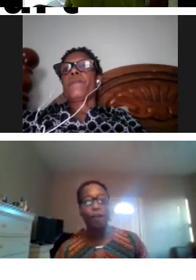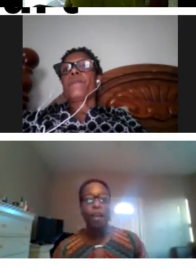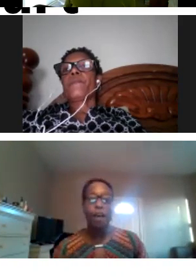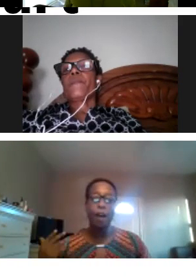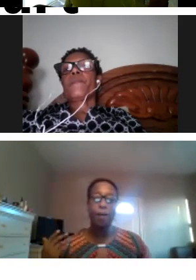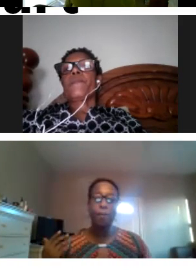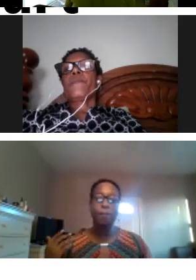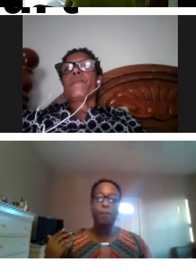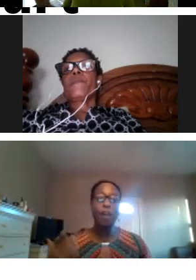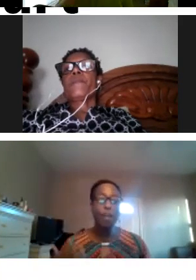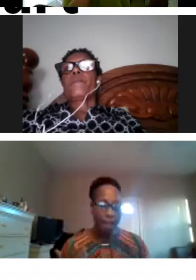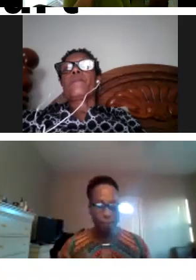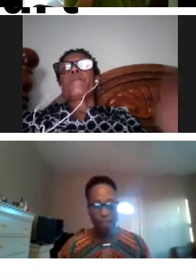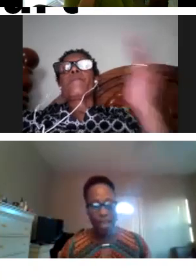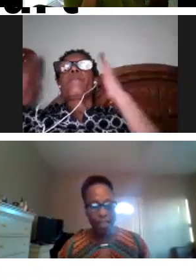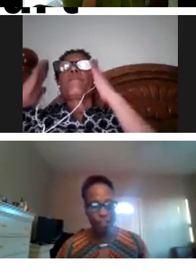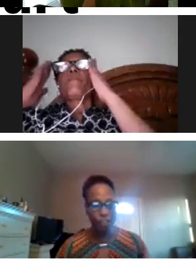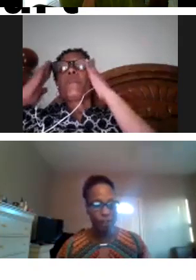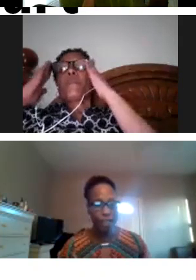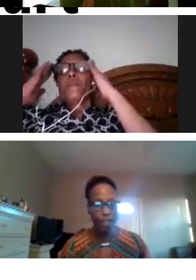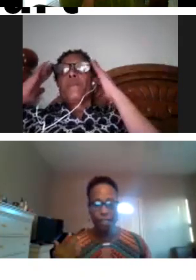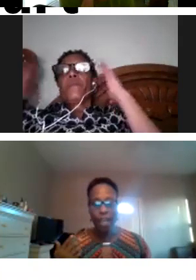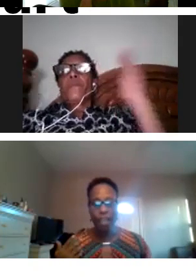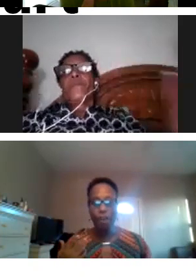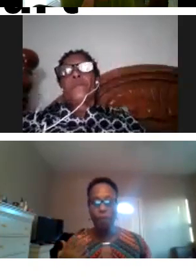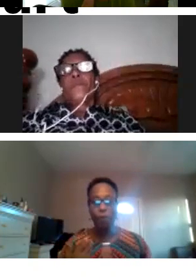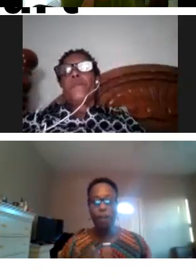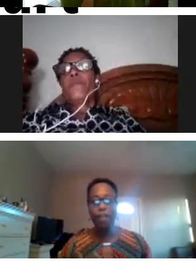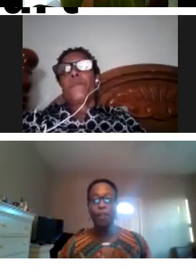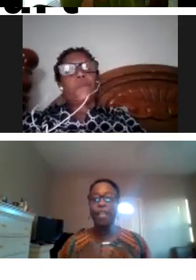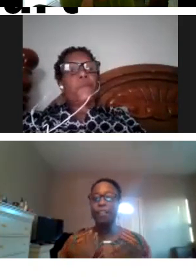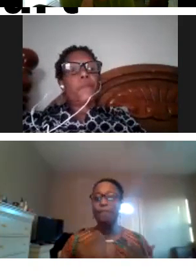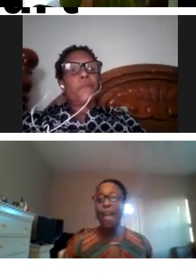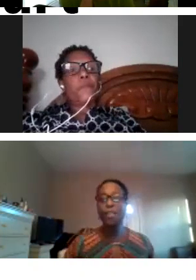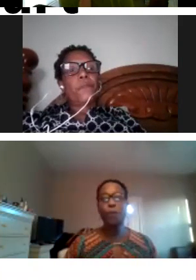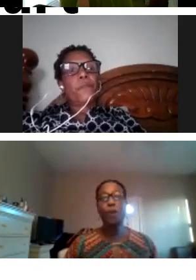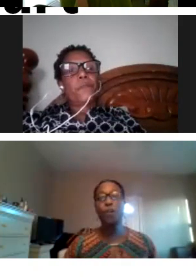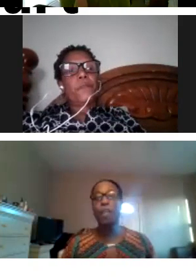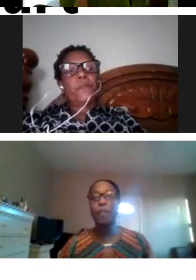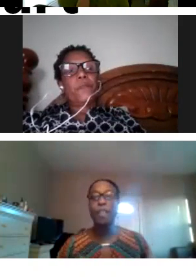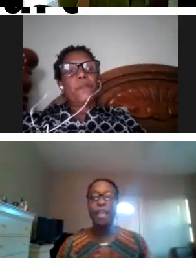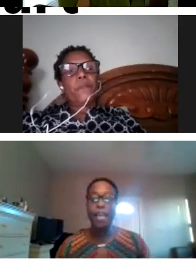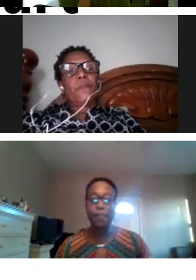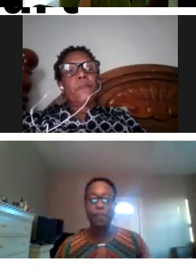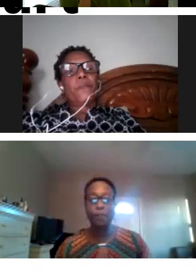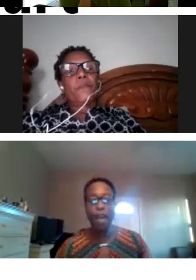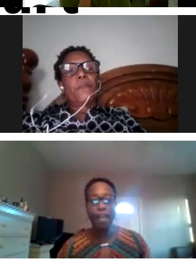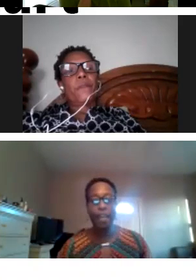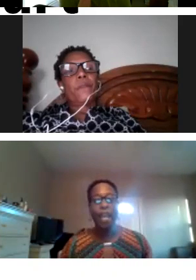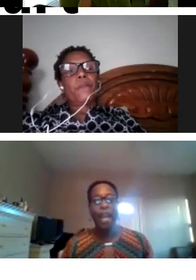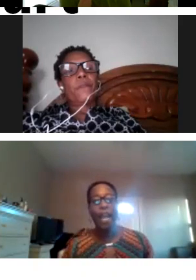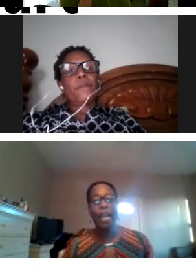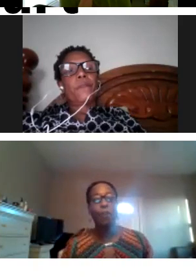about talking about complicated issues because, we're worried that we're gonna get the facts wrong or that we're not the experts,